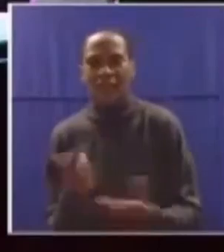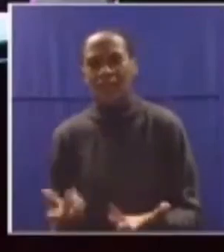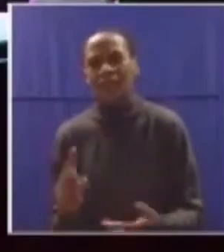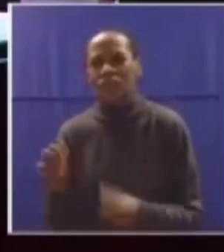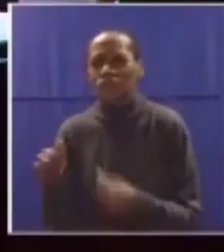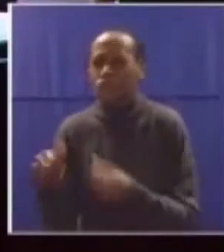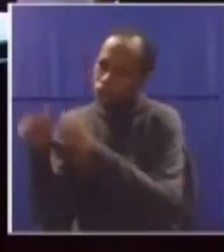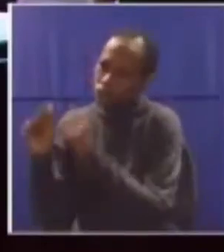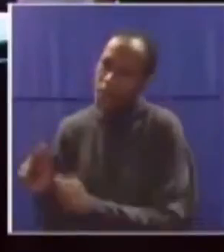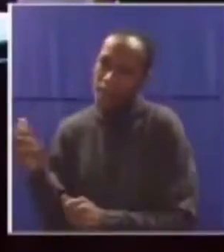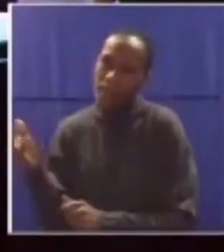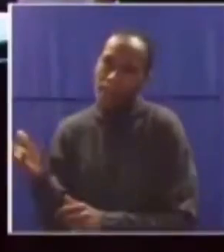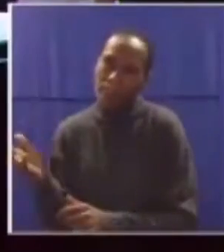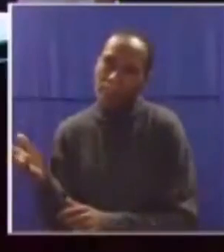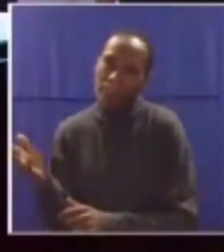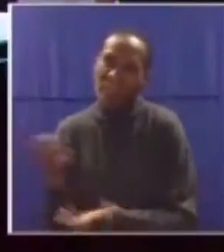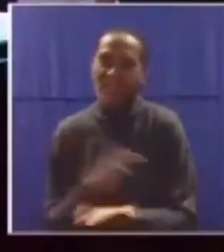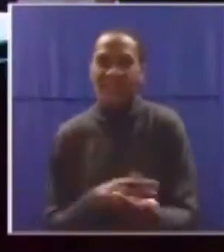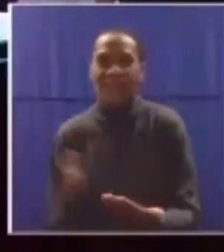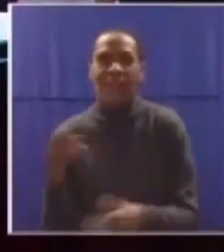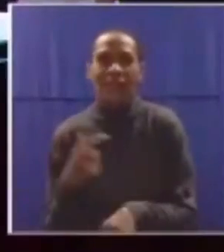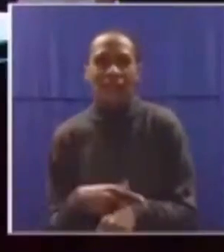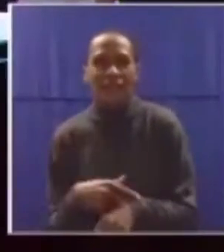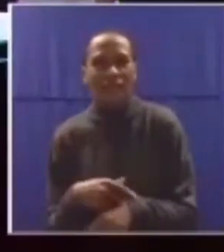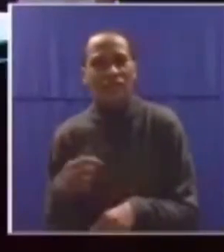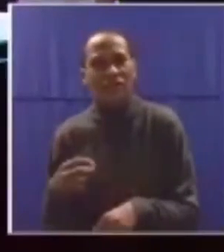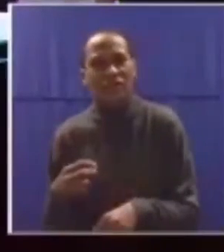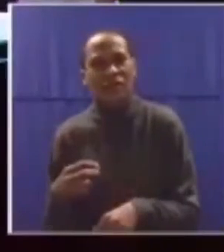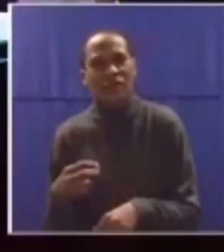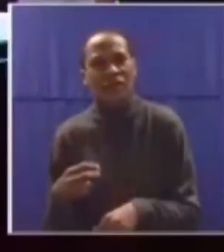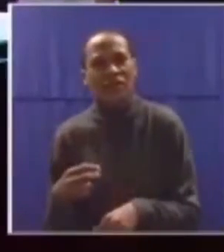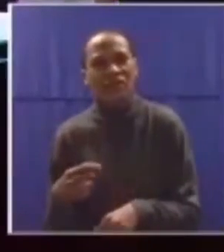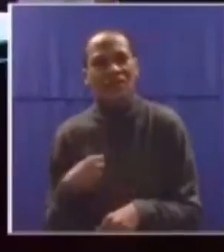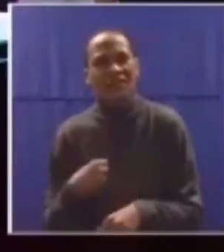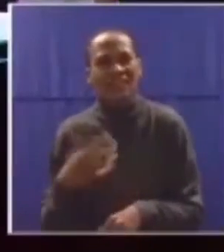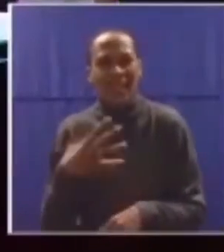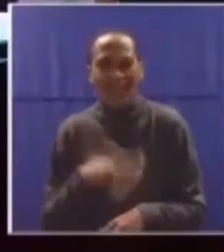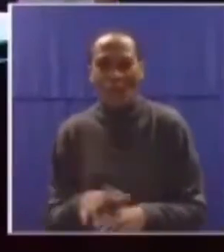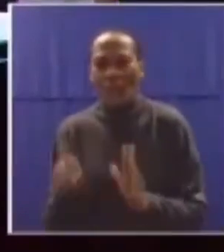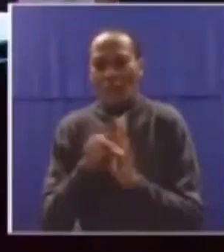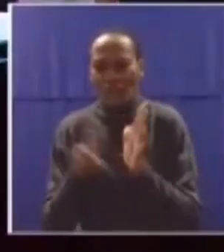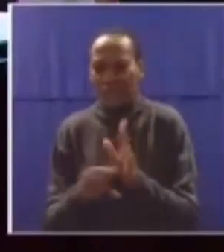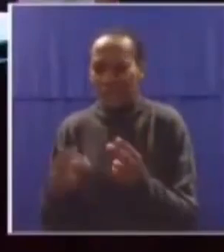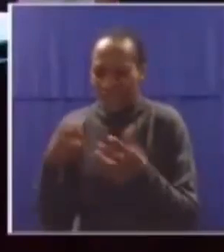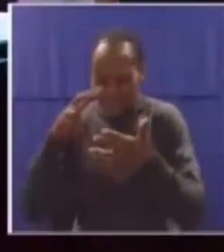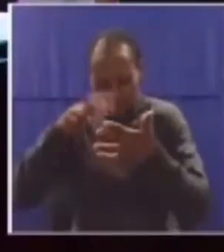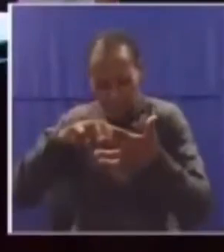Chair, sometimes instead of looking forward to alternative policy views,